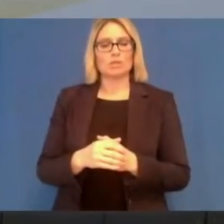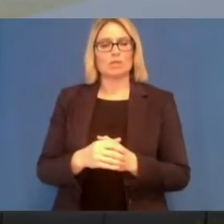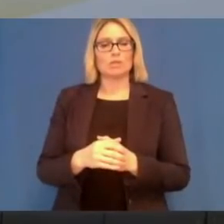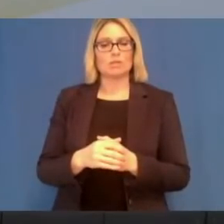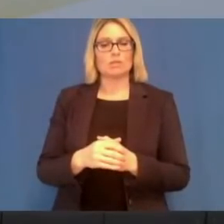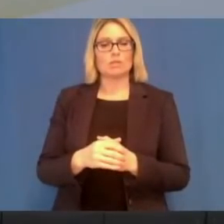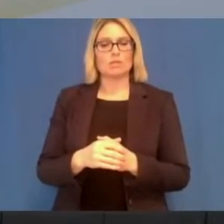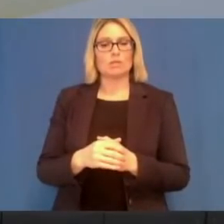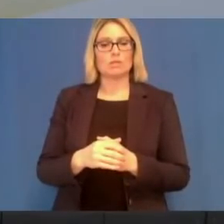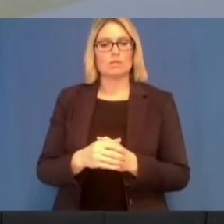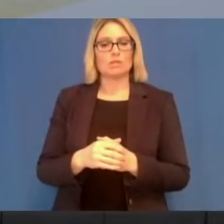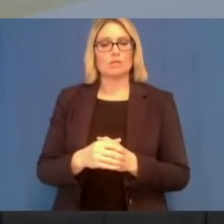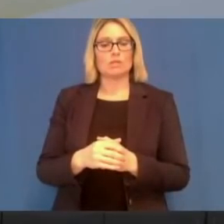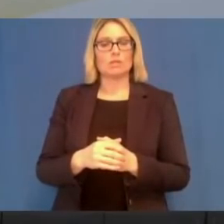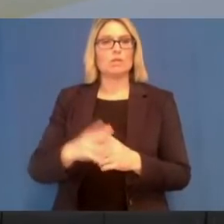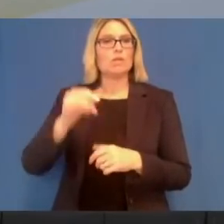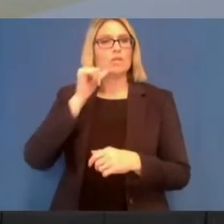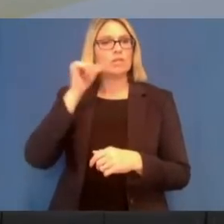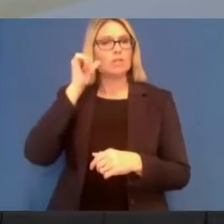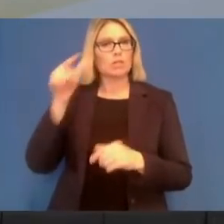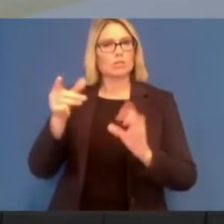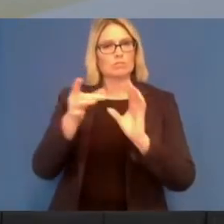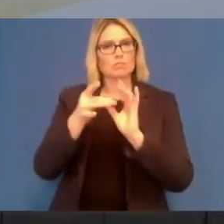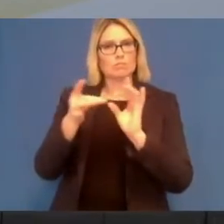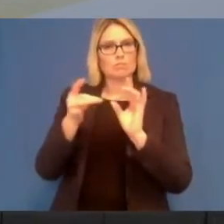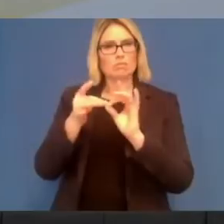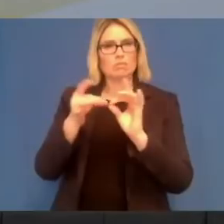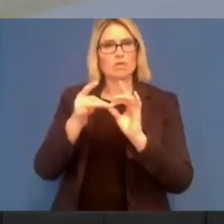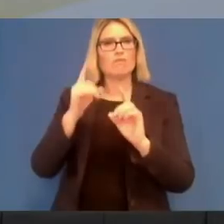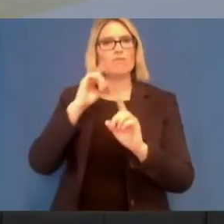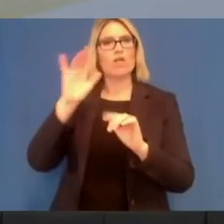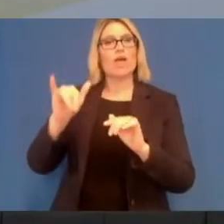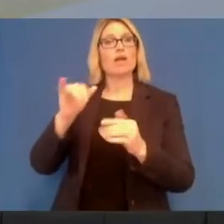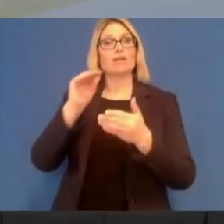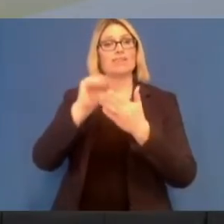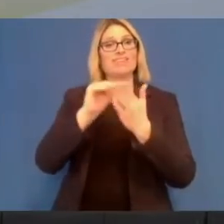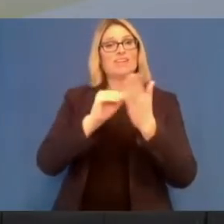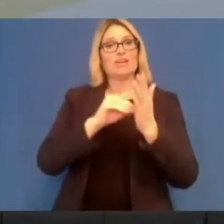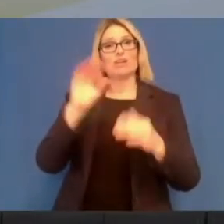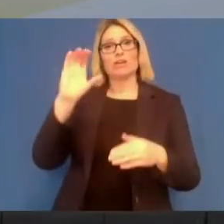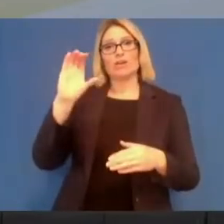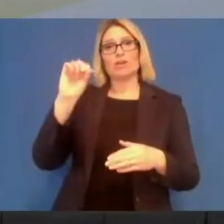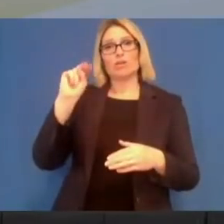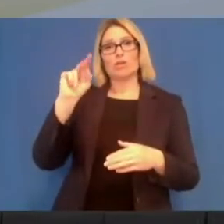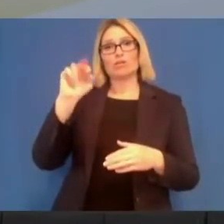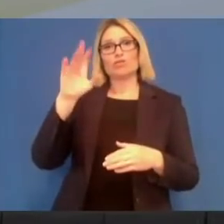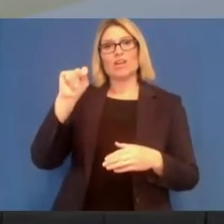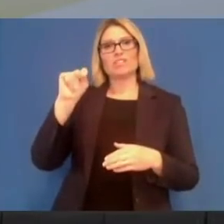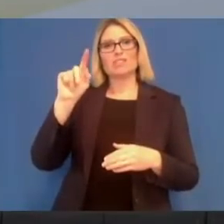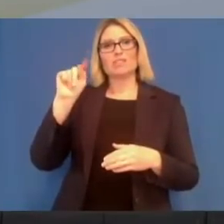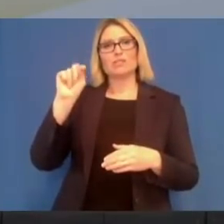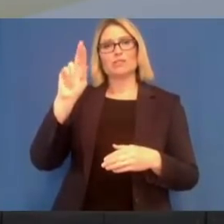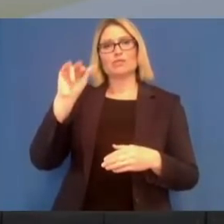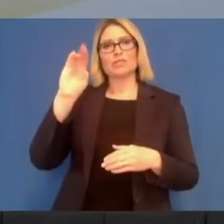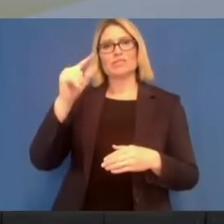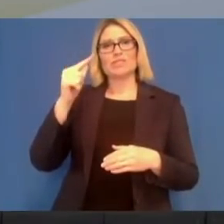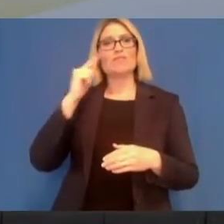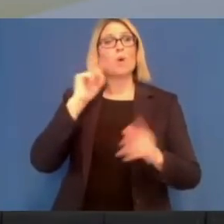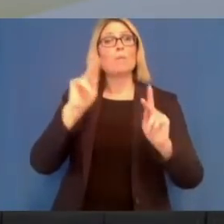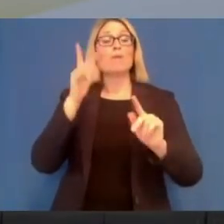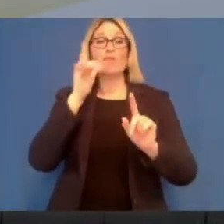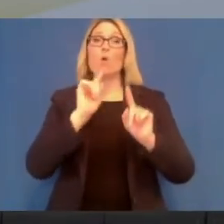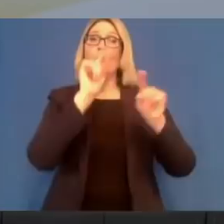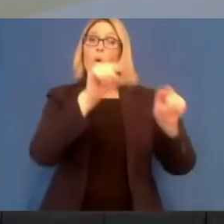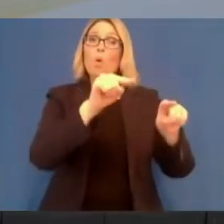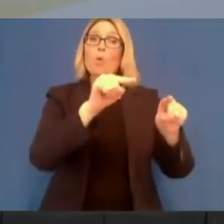actually you mentioned that those who keep contact tracing records, businesses and organizations, they should ensure that their records are